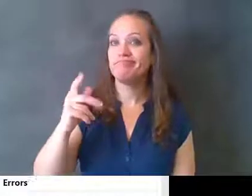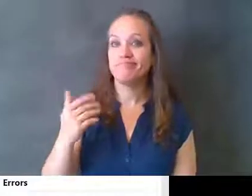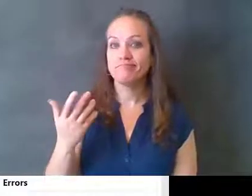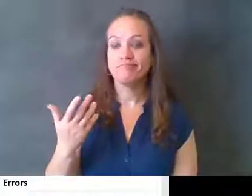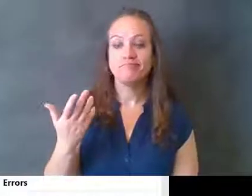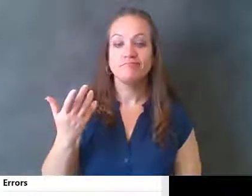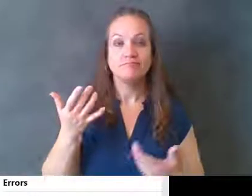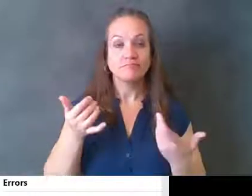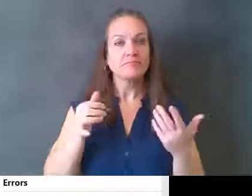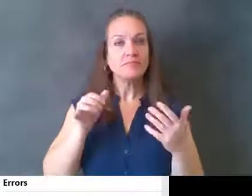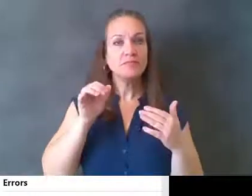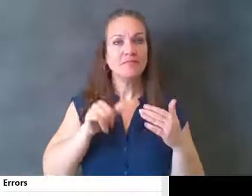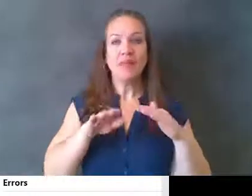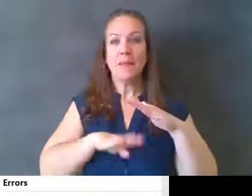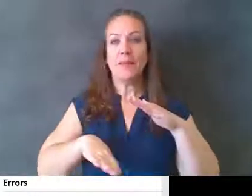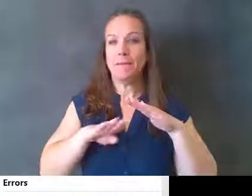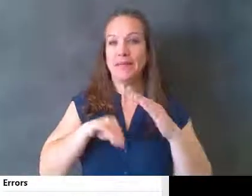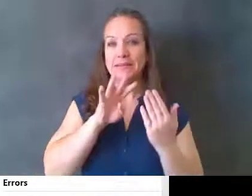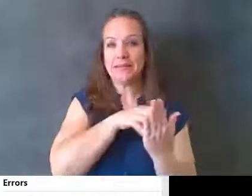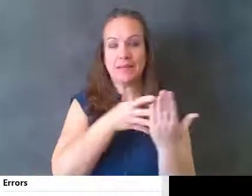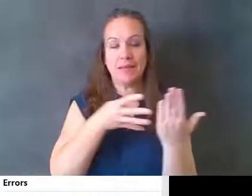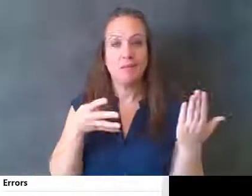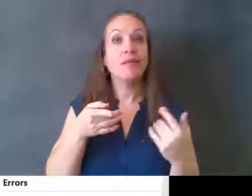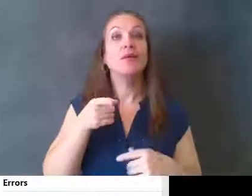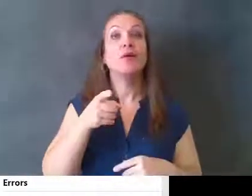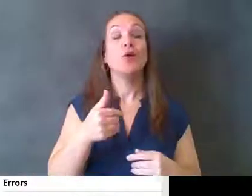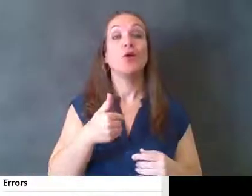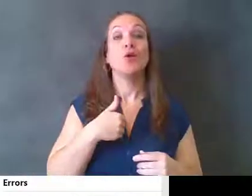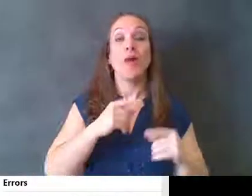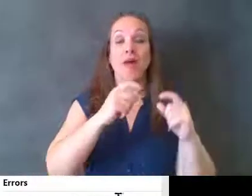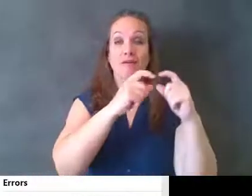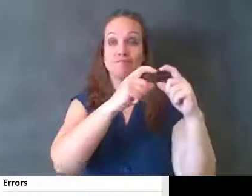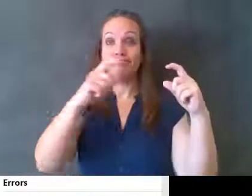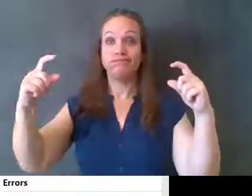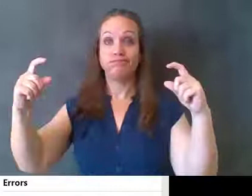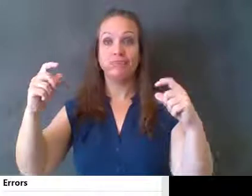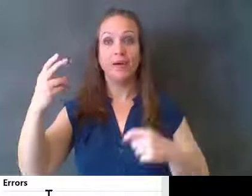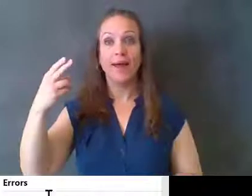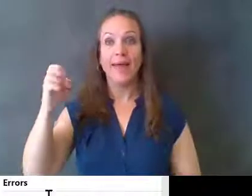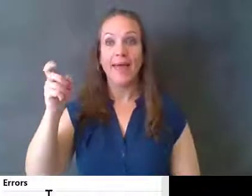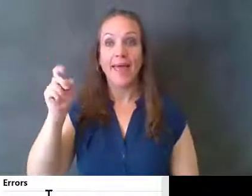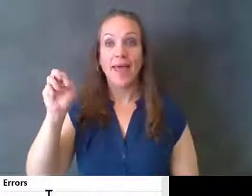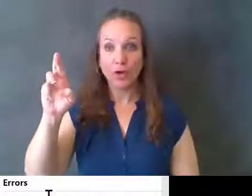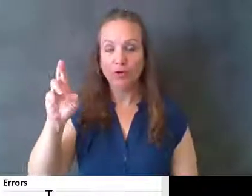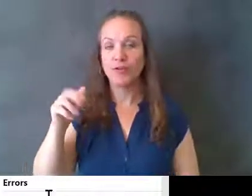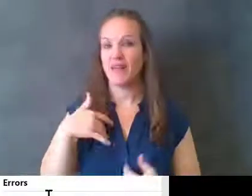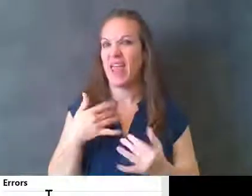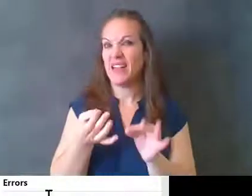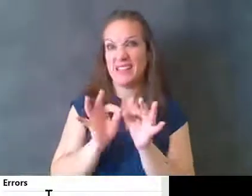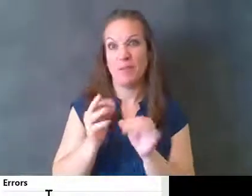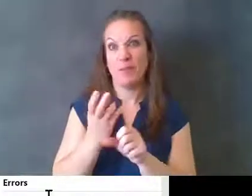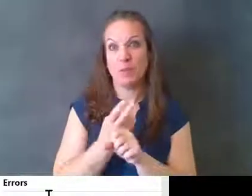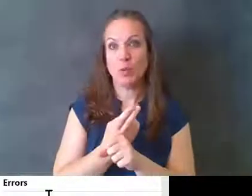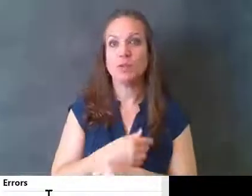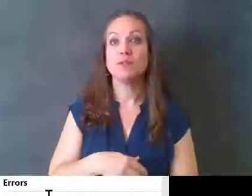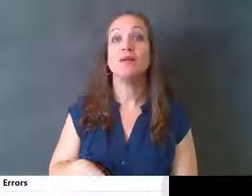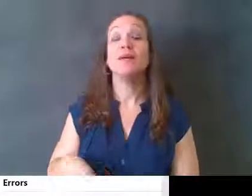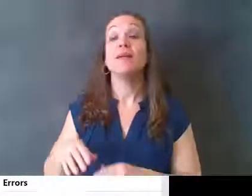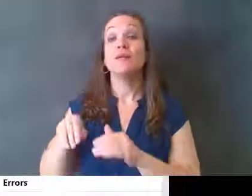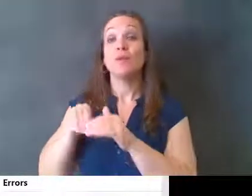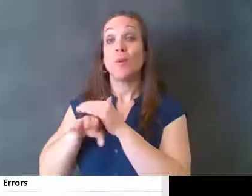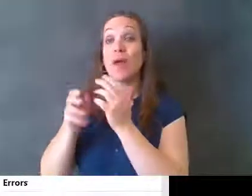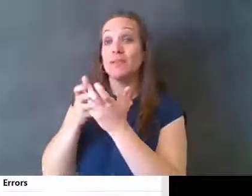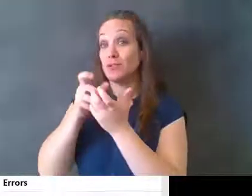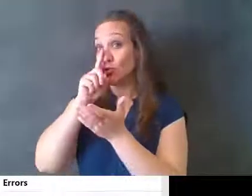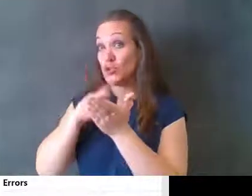of tables. You want to make sure your tables have headers and that they're simple to use. I'm going to close out my accessibility checker again, and we